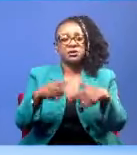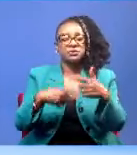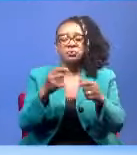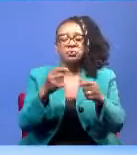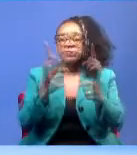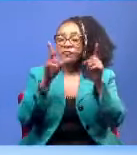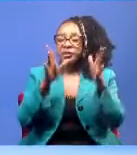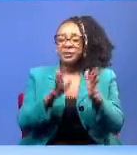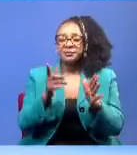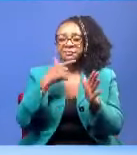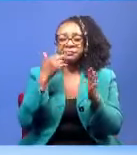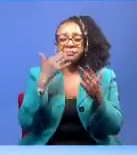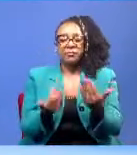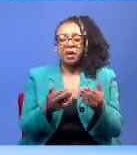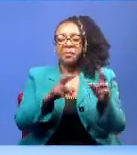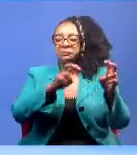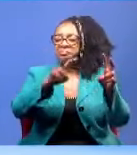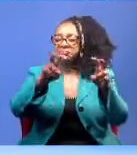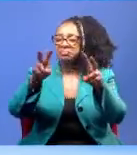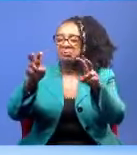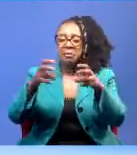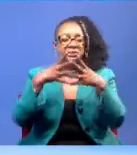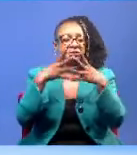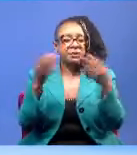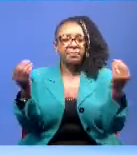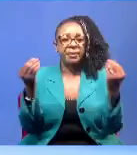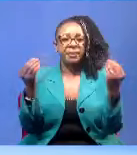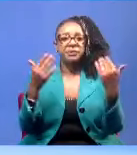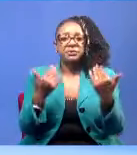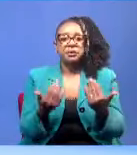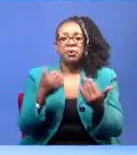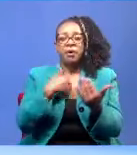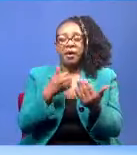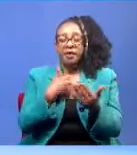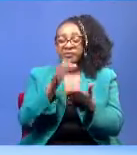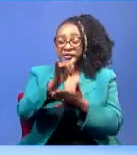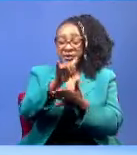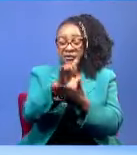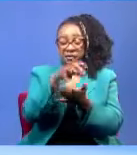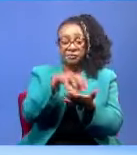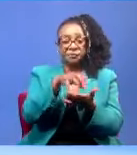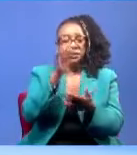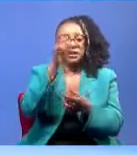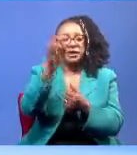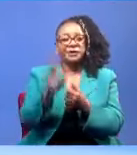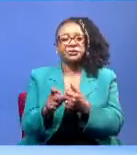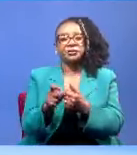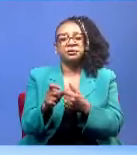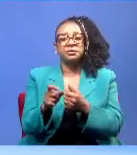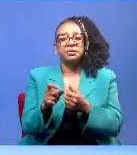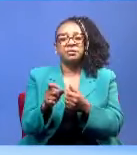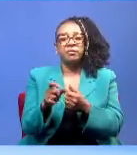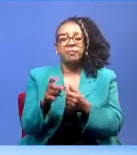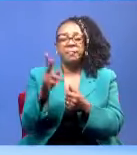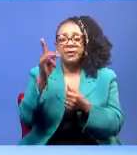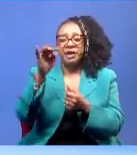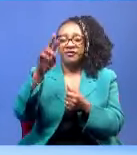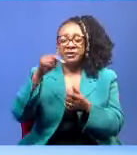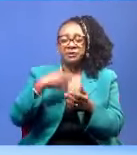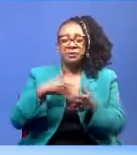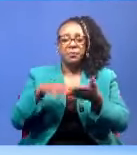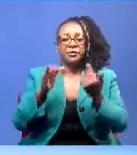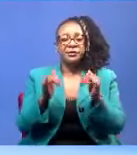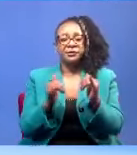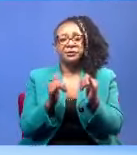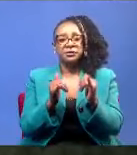who's currently at large, is said to be running a pedophilia syndicate in the region. Our Coast reporter Kevin Mutai has more.